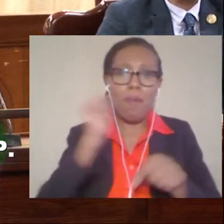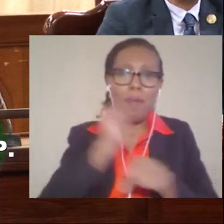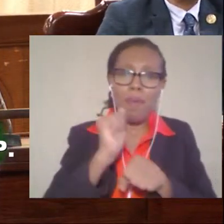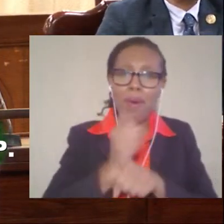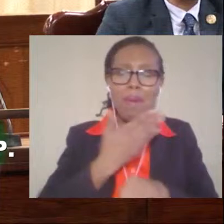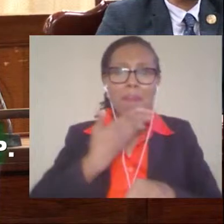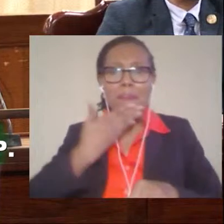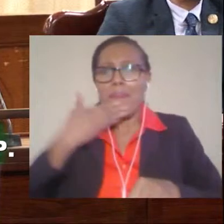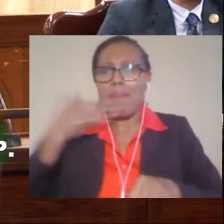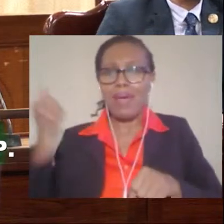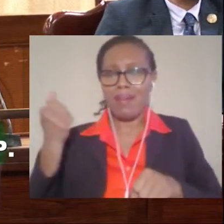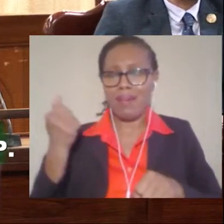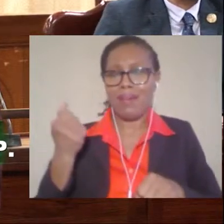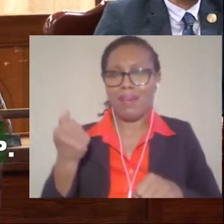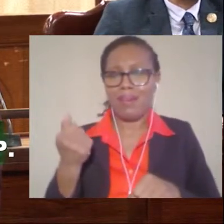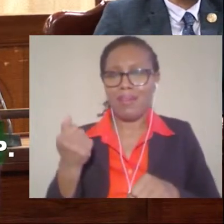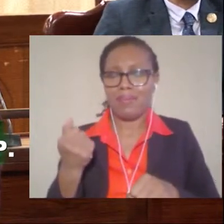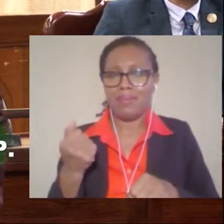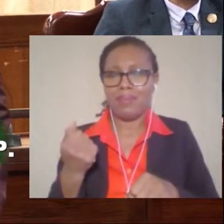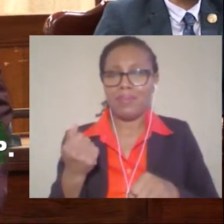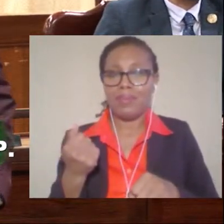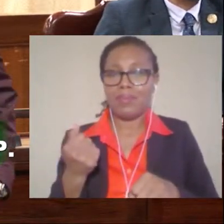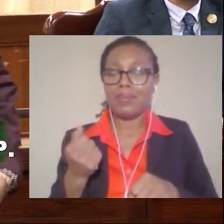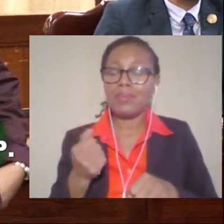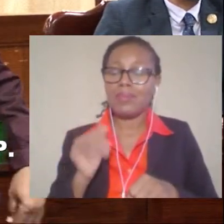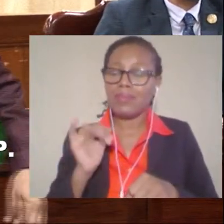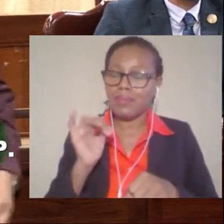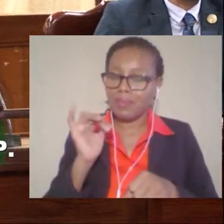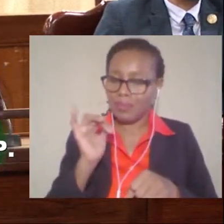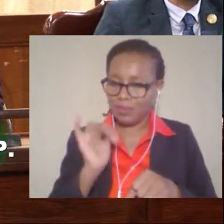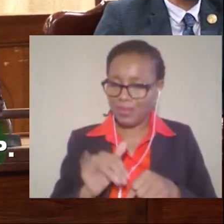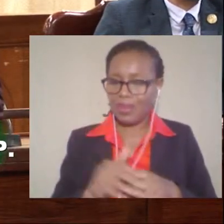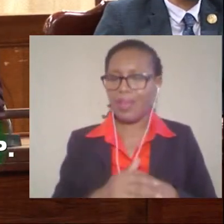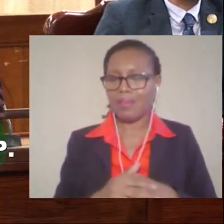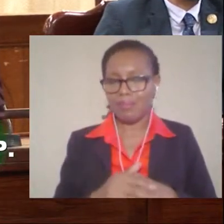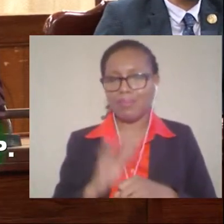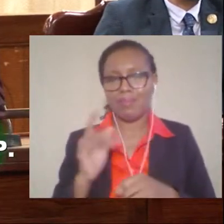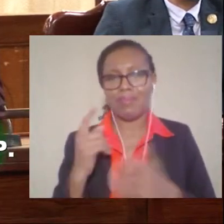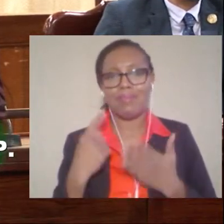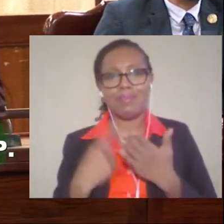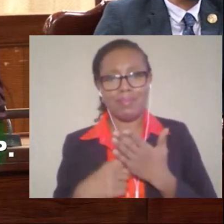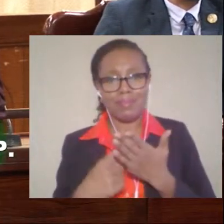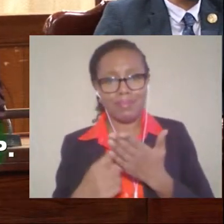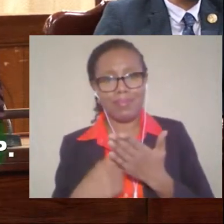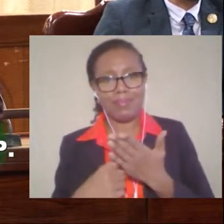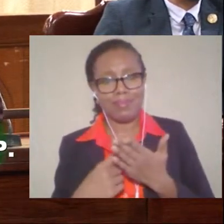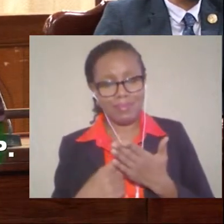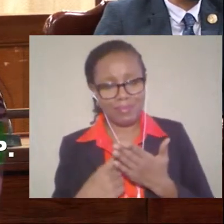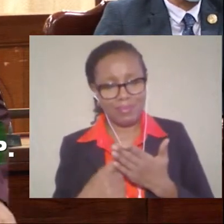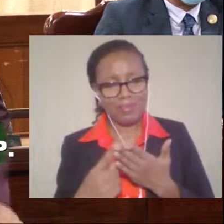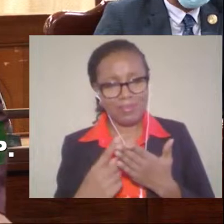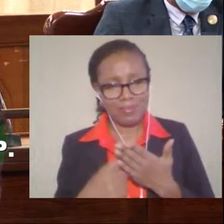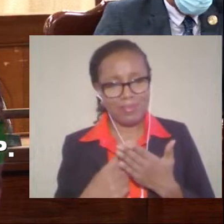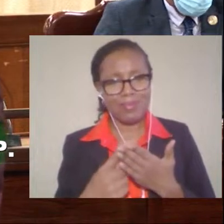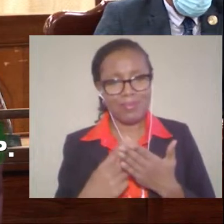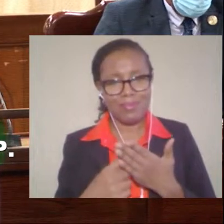And that is what I'm talking about. Part of